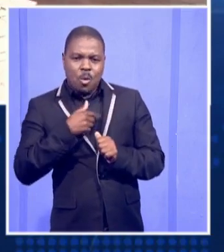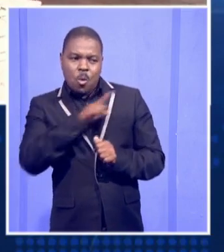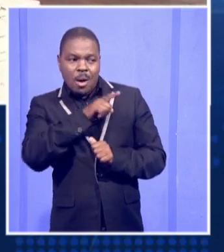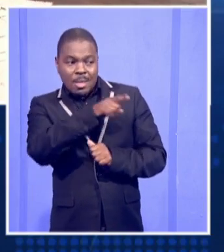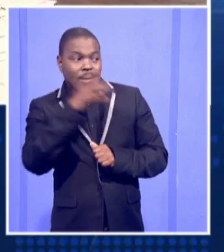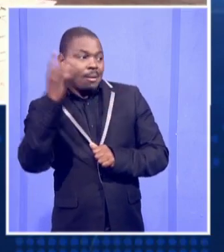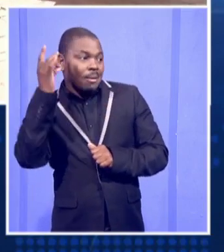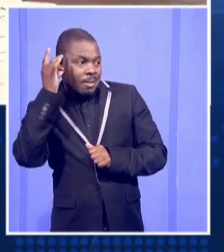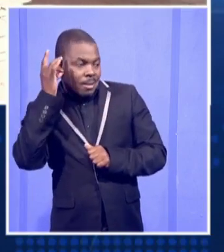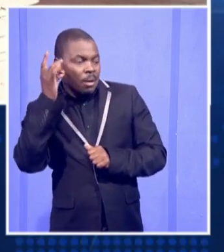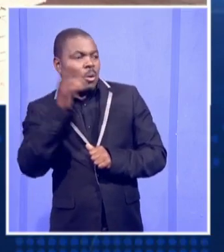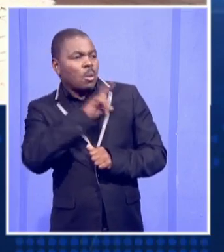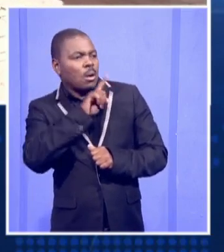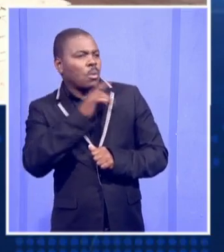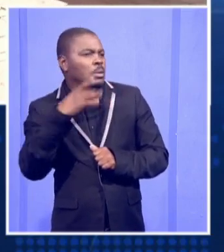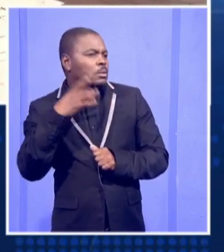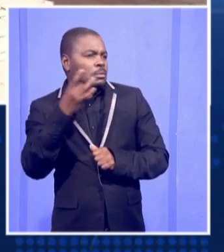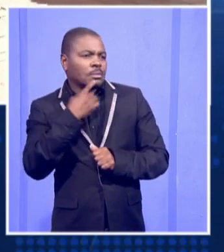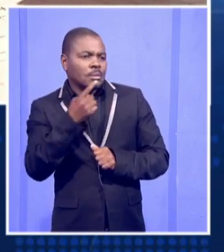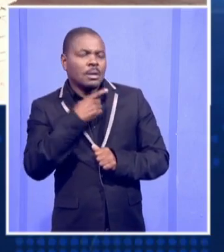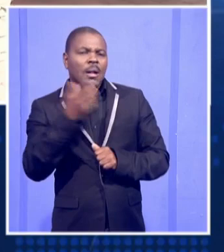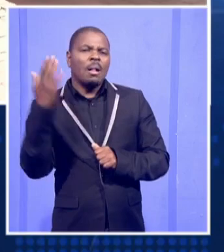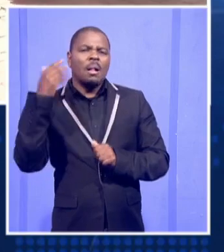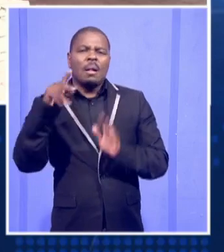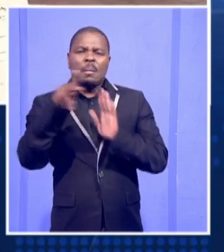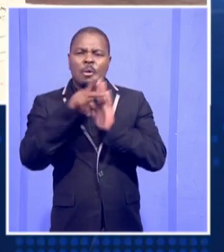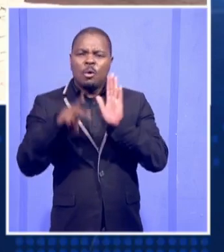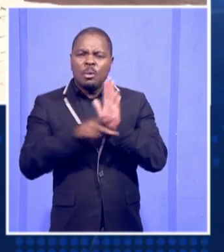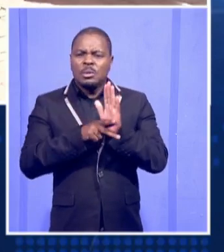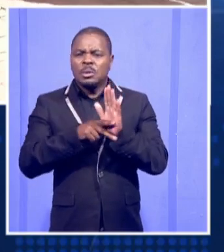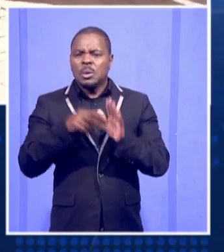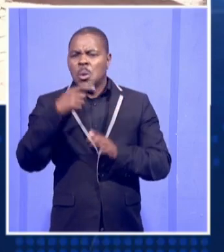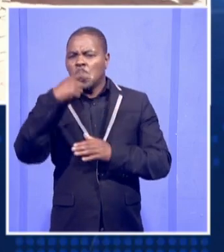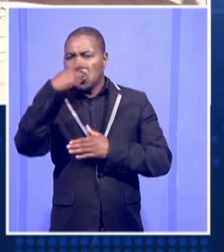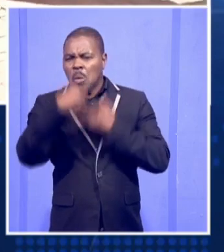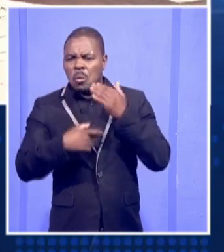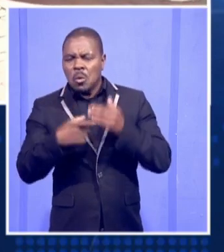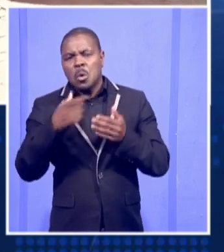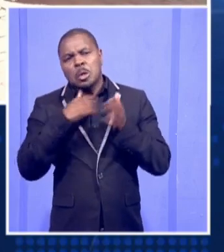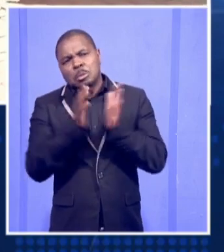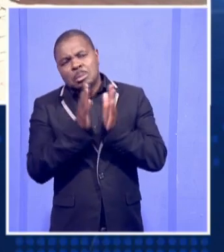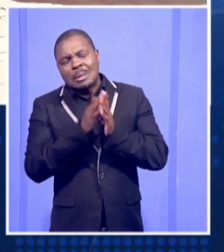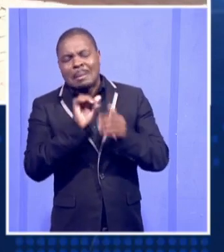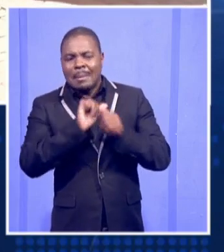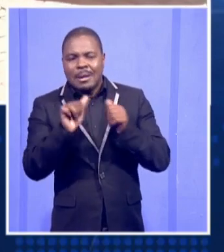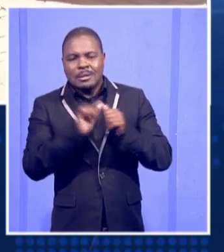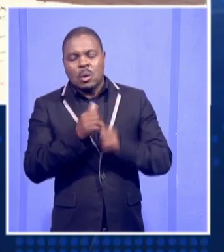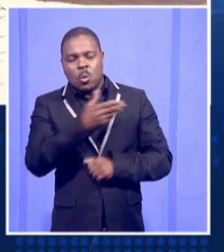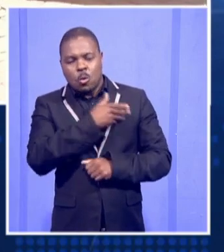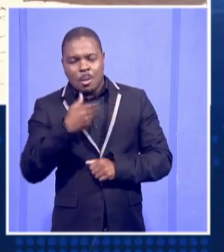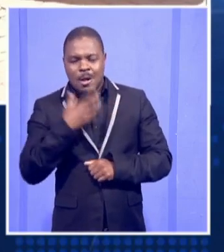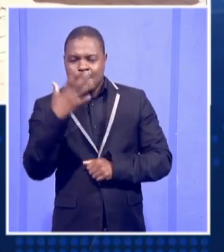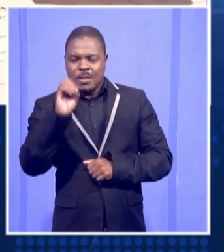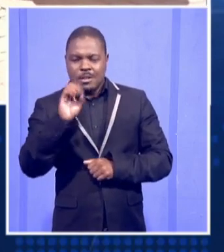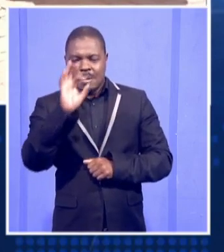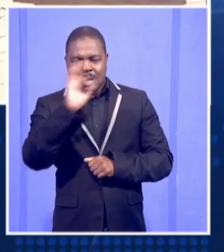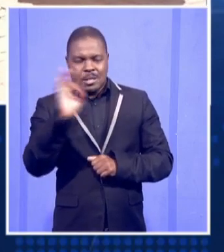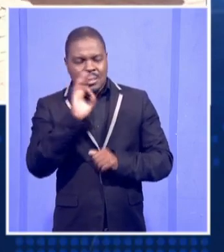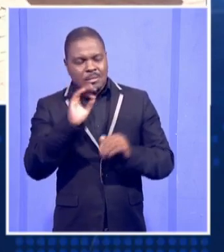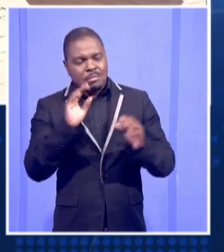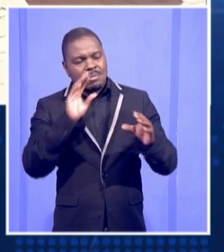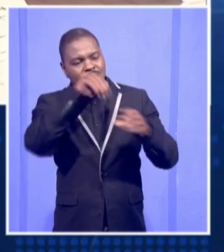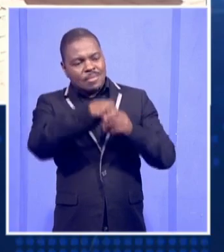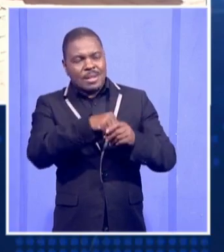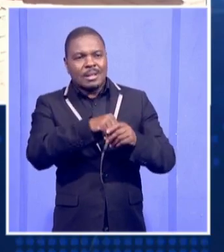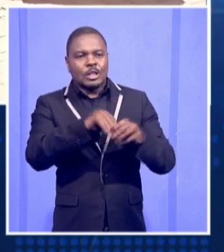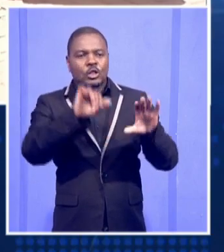we said in the policy conference that one of the recommendations is to make sure that at least we get 50% of women in the top 6